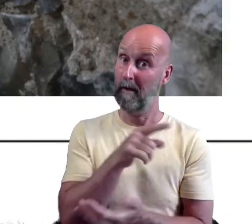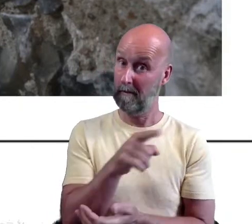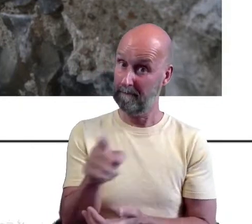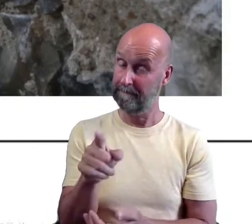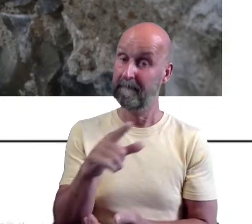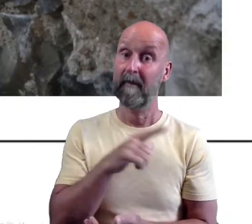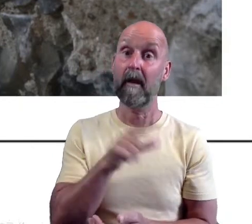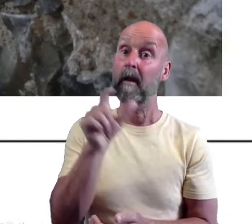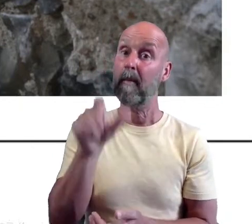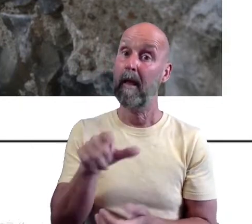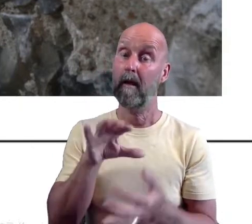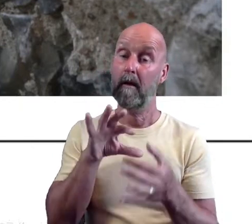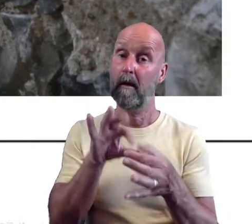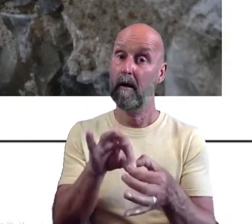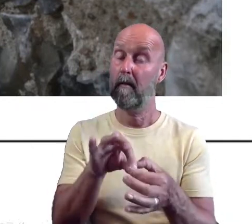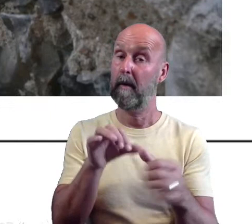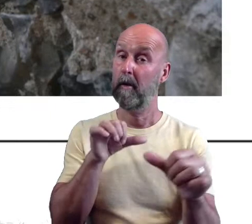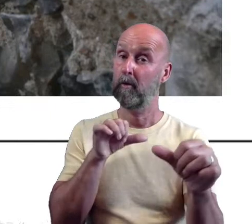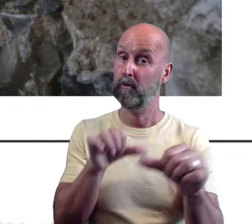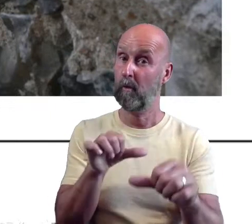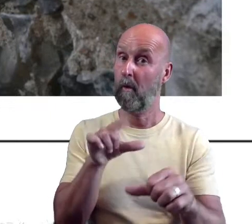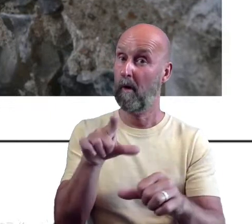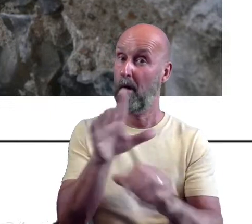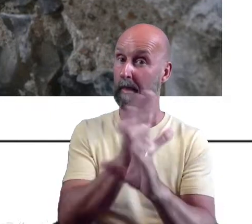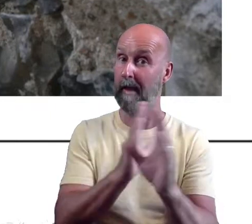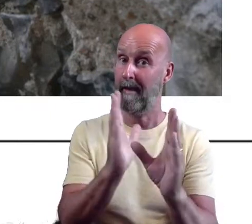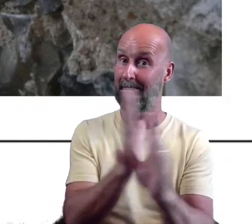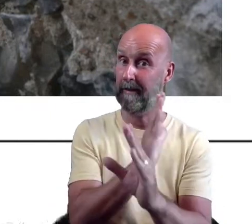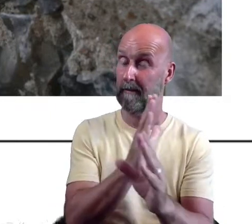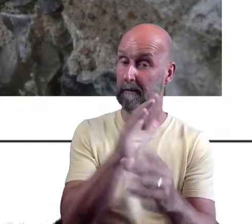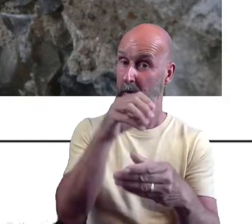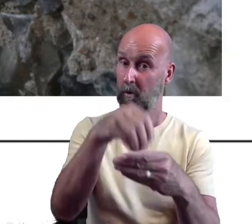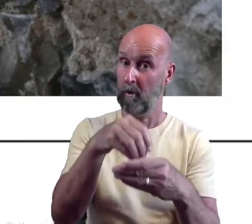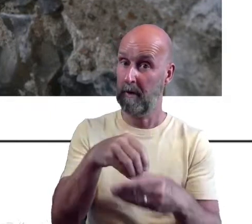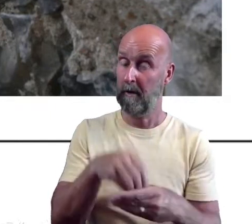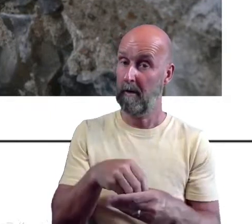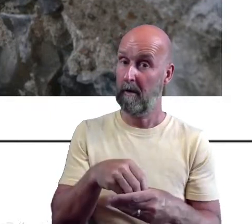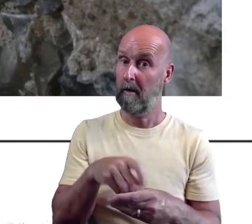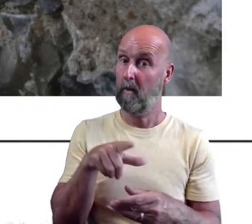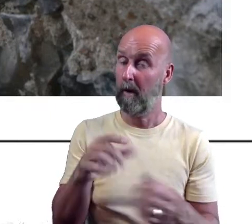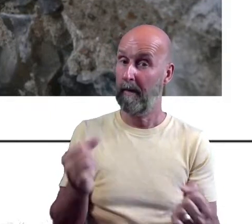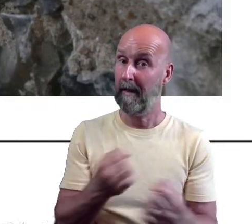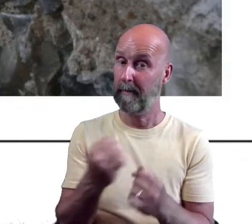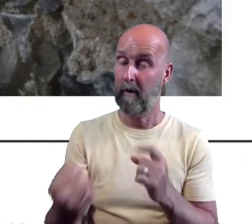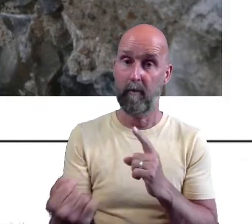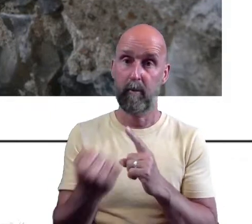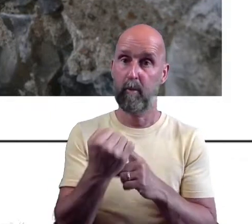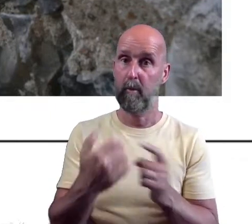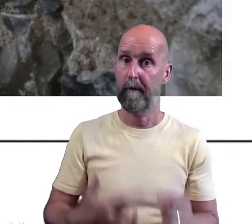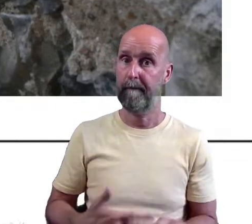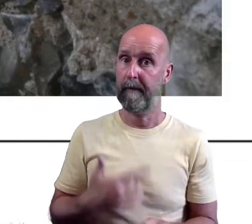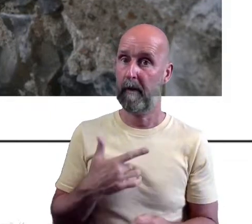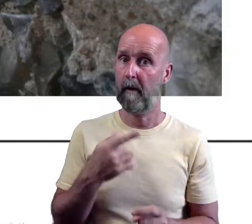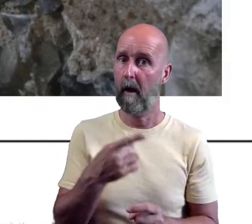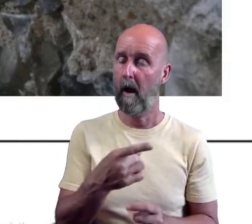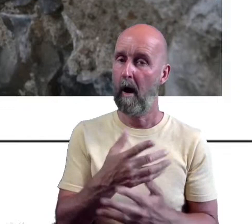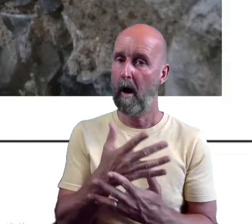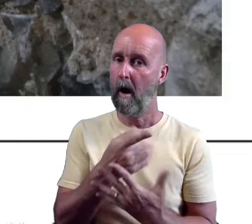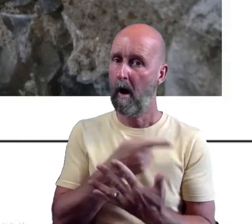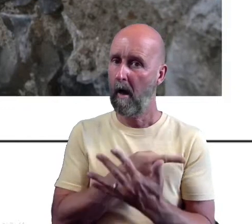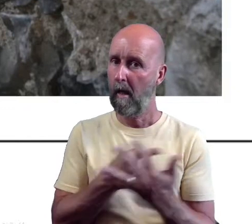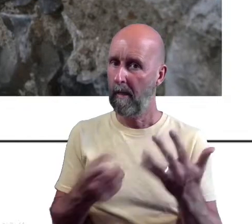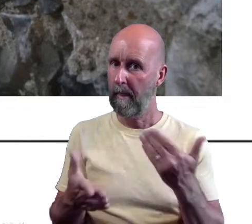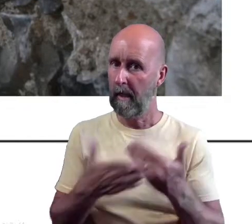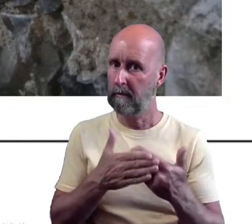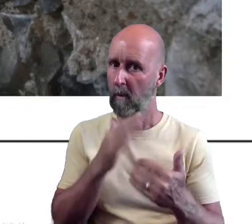only engage with a small proportion of that hidden content, it's incredibly powerful for them to get a sense that there's a wider conspiracy behind what's going on,